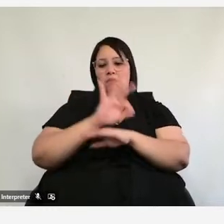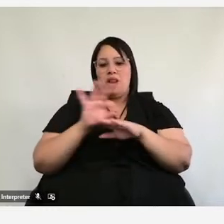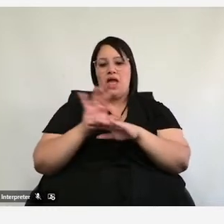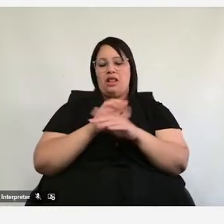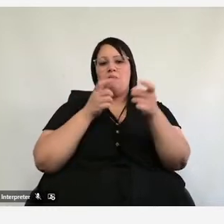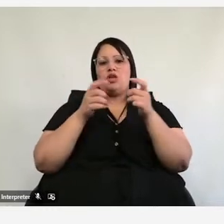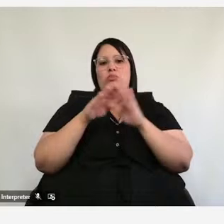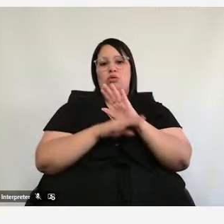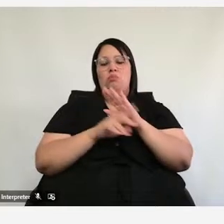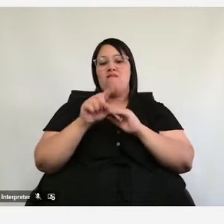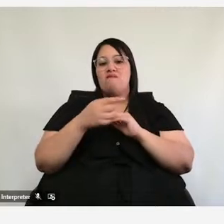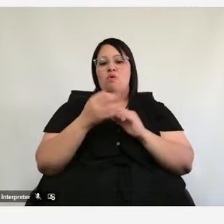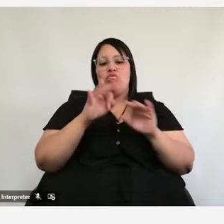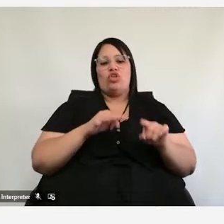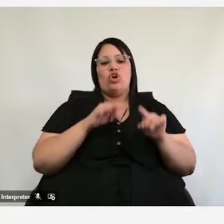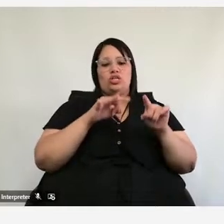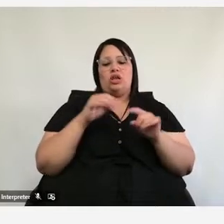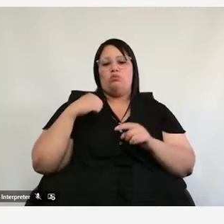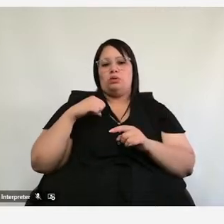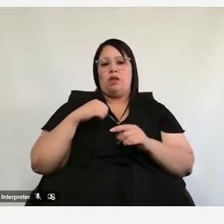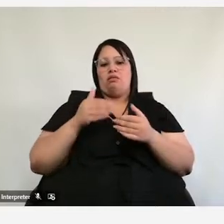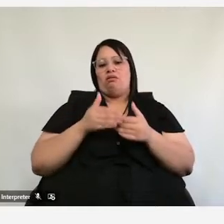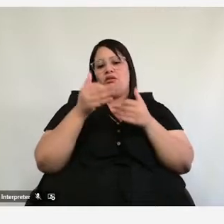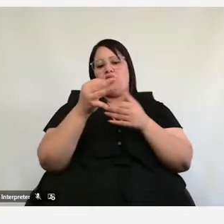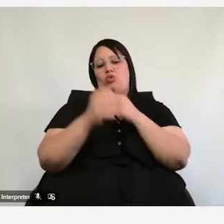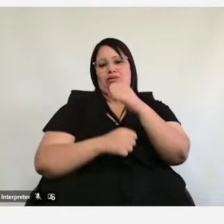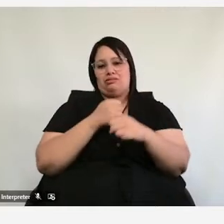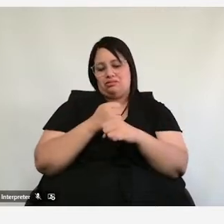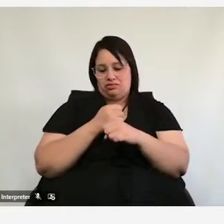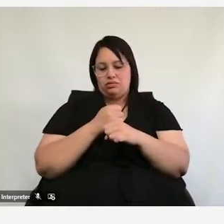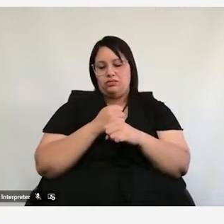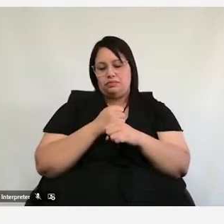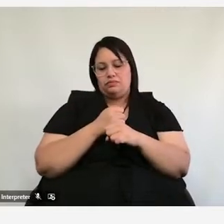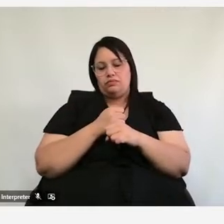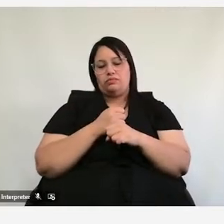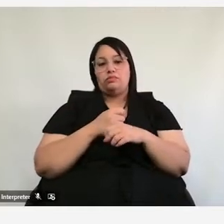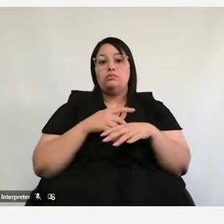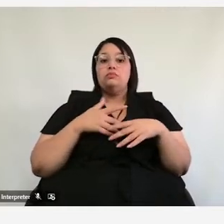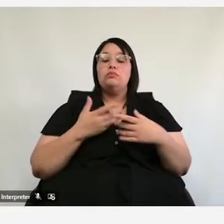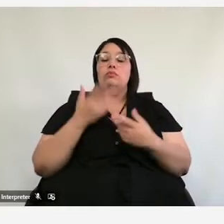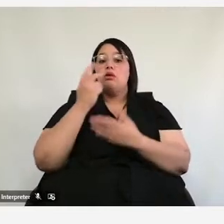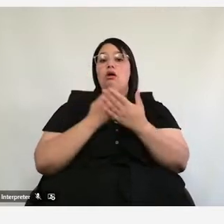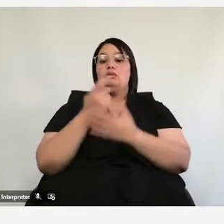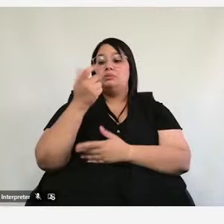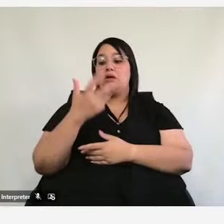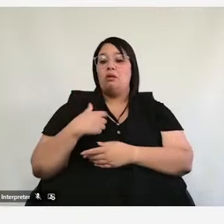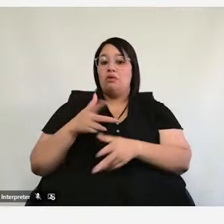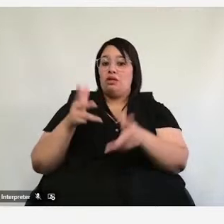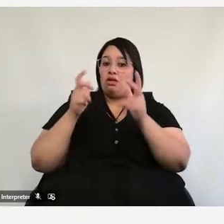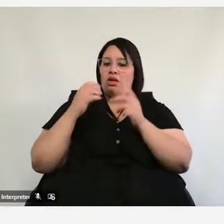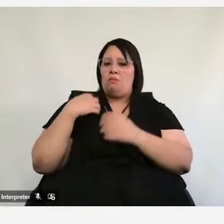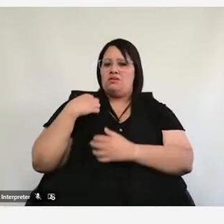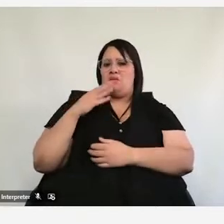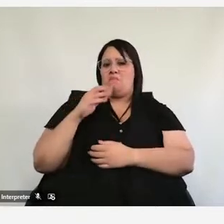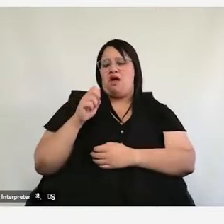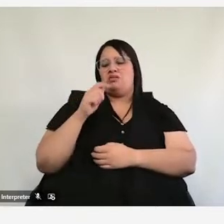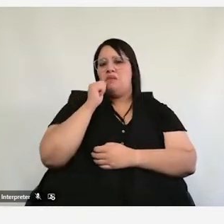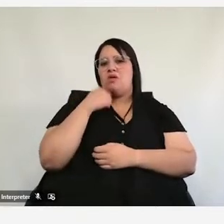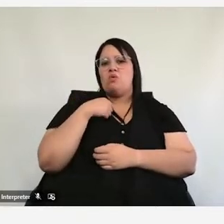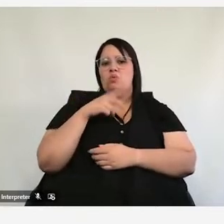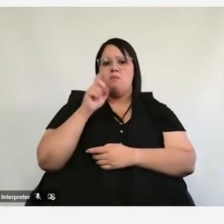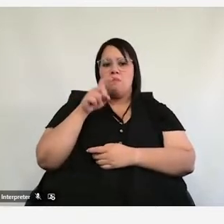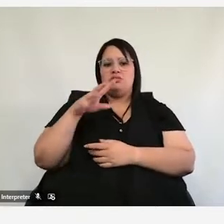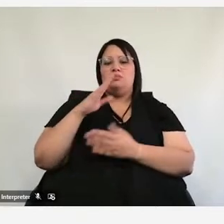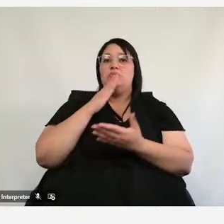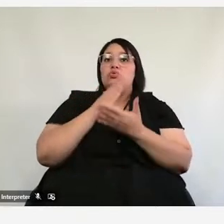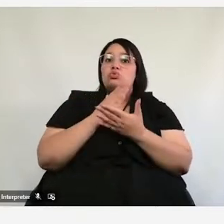for 13 municipalities over the MTF program. Of achtbare Speaker, as ek Minister Baartman kan aanhaal, we must